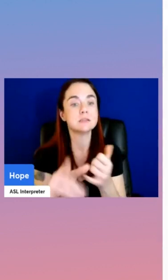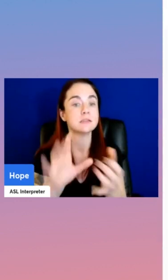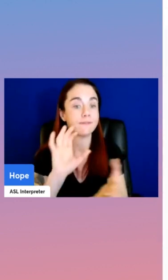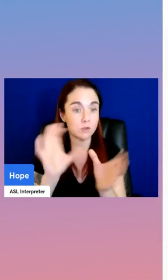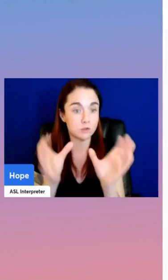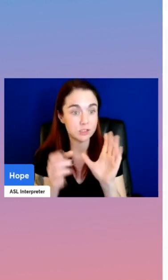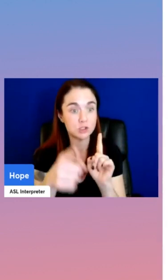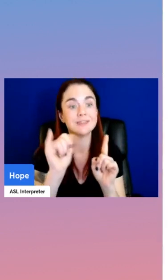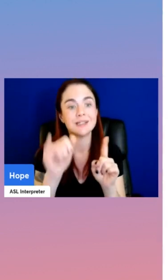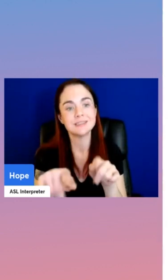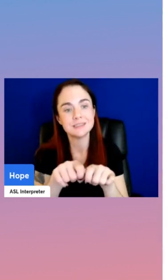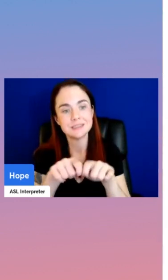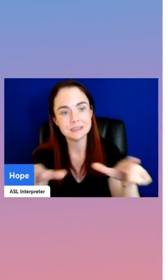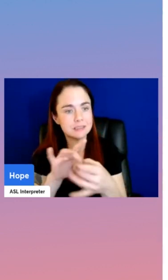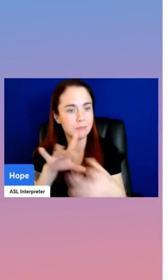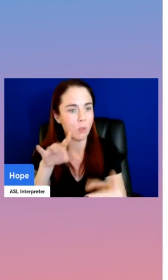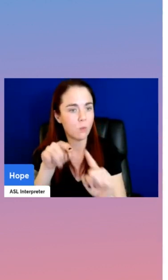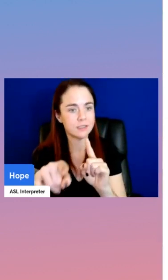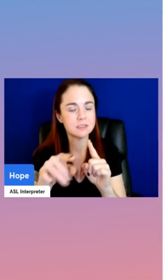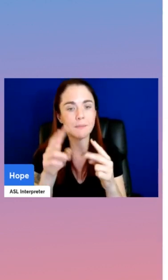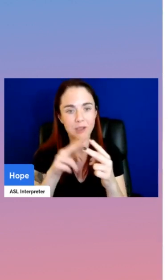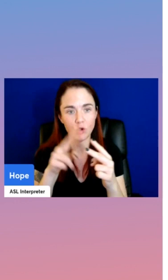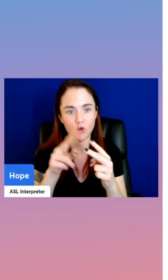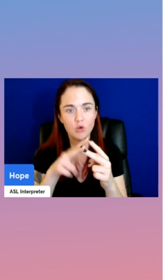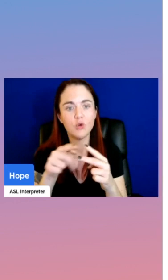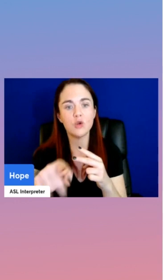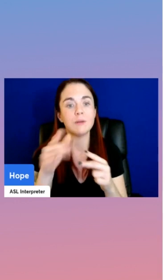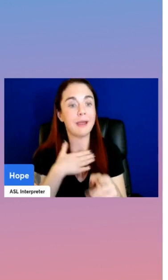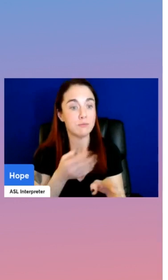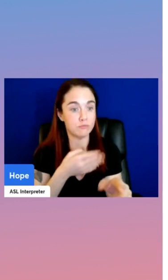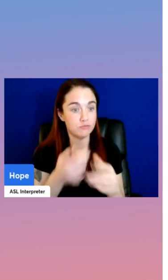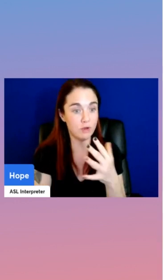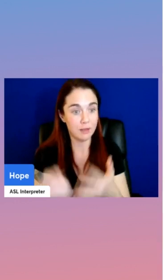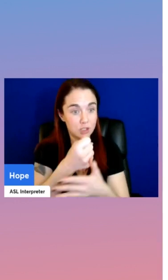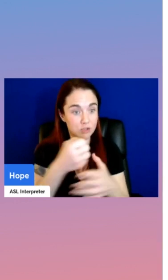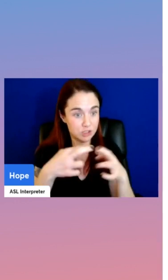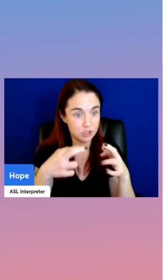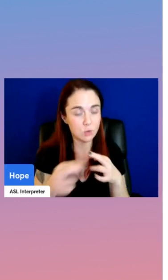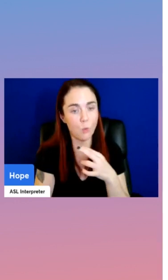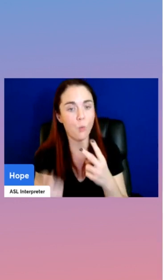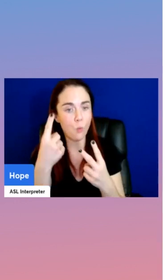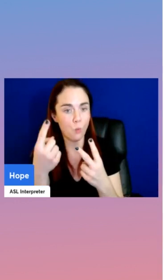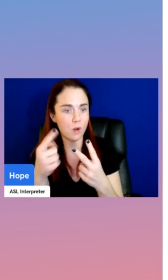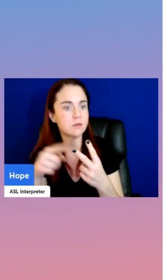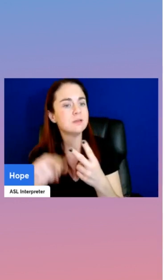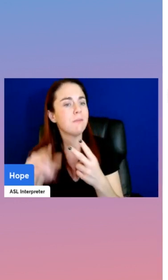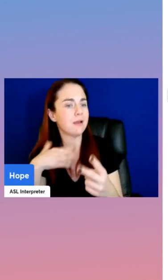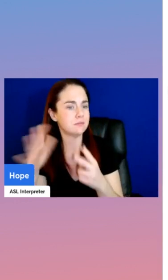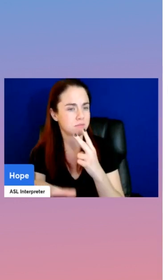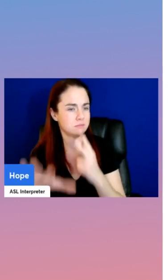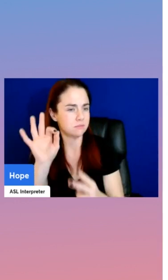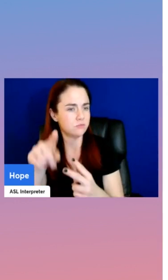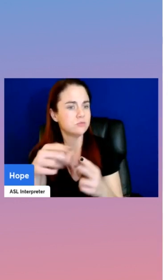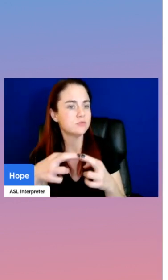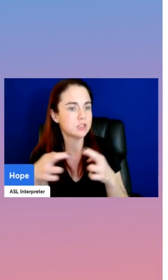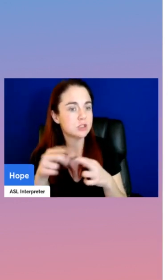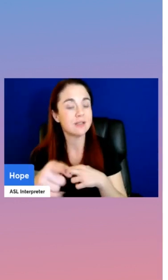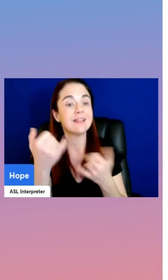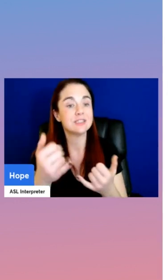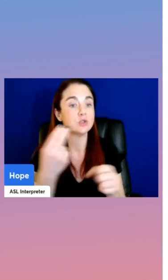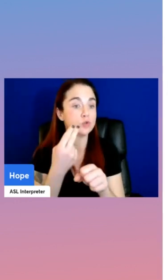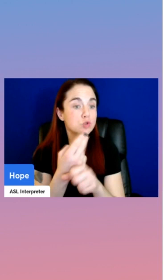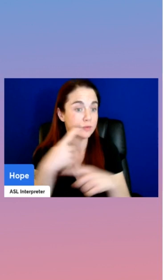configuration deploys a pair of KMS keys, one in my primary region and one in my disaster recovery region. These KMS keys will be used to encrypt the